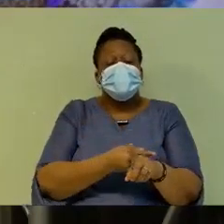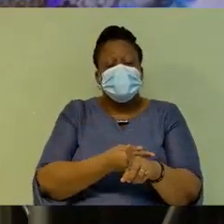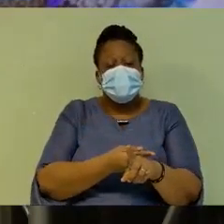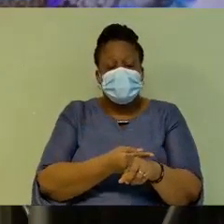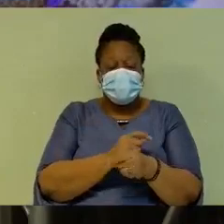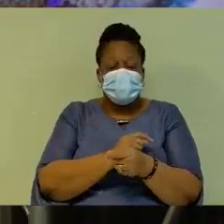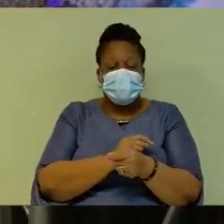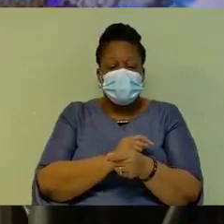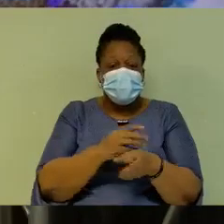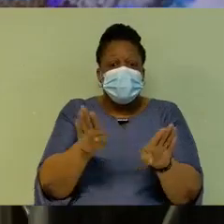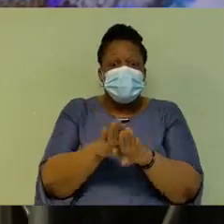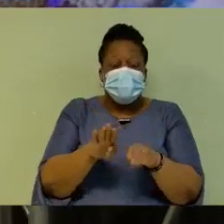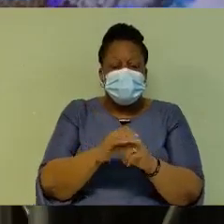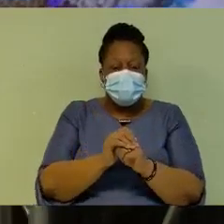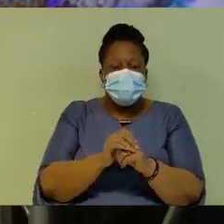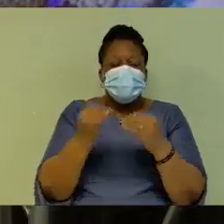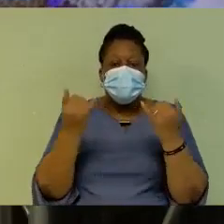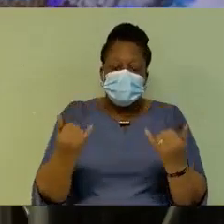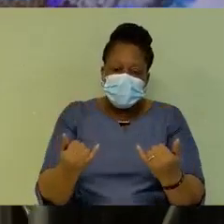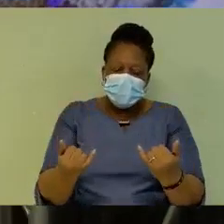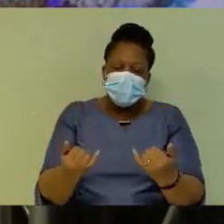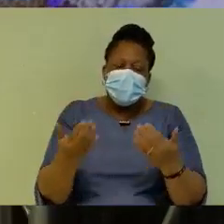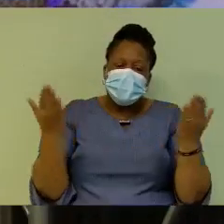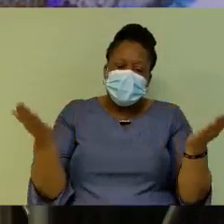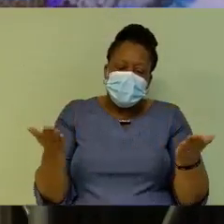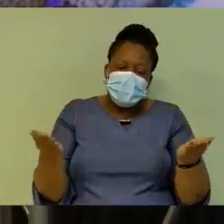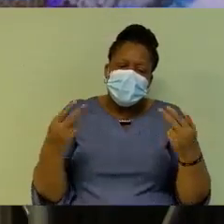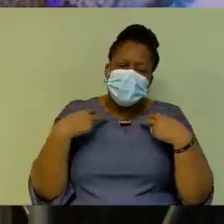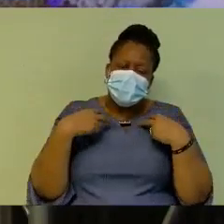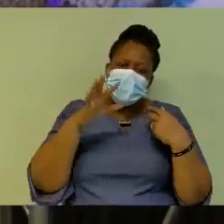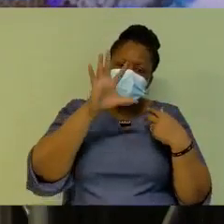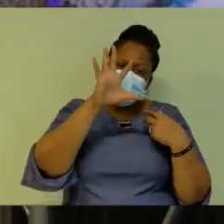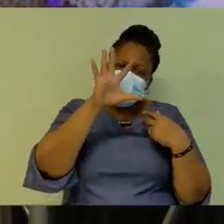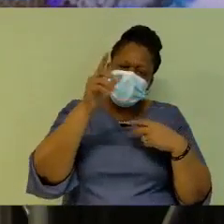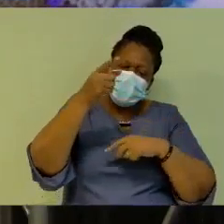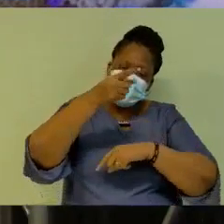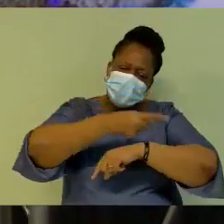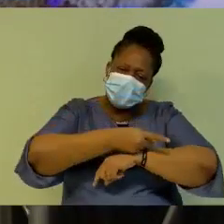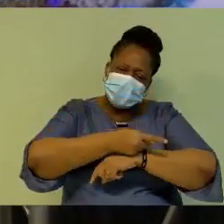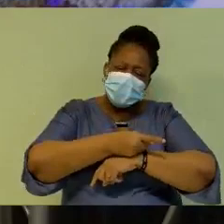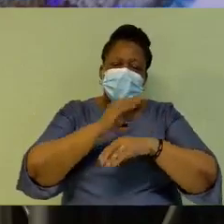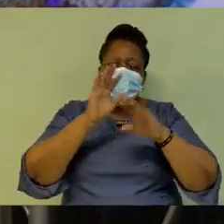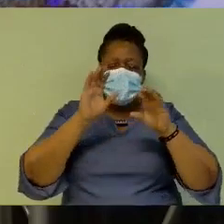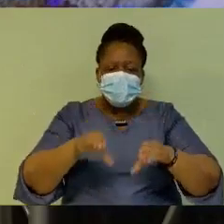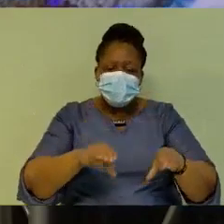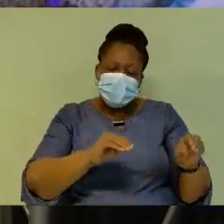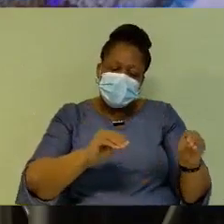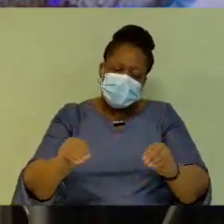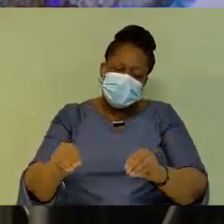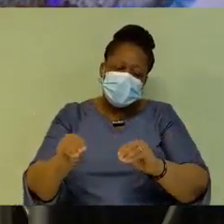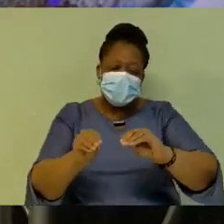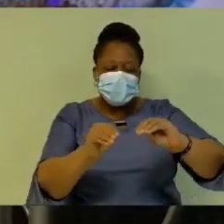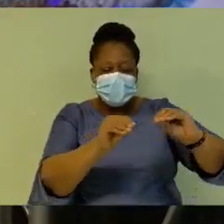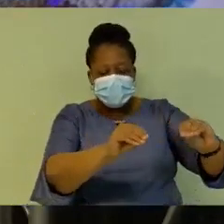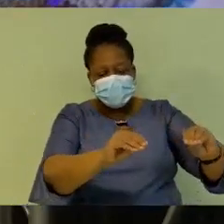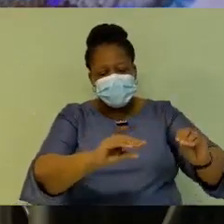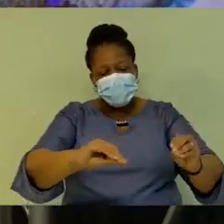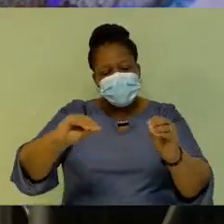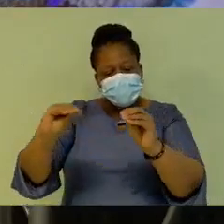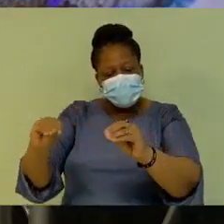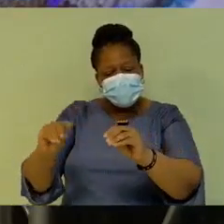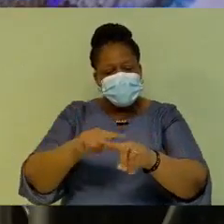a situation now where we have 5 days where persons are free to move around for normal activity,